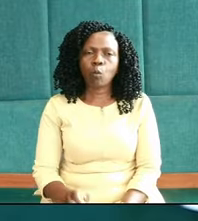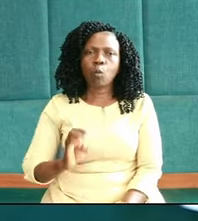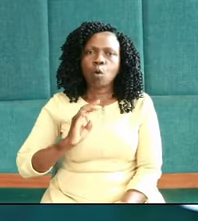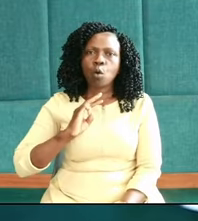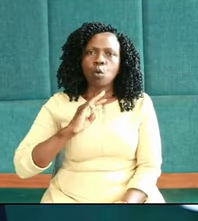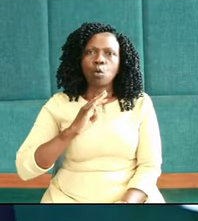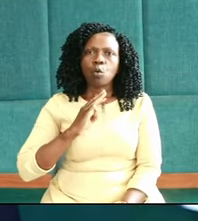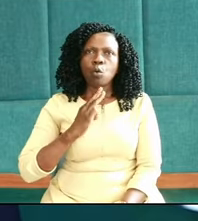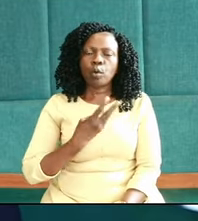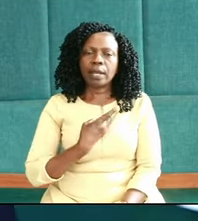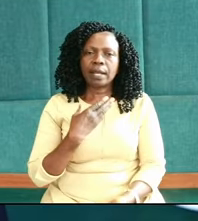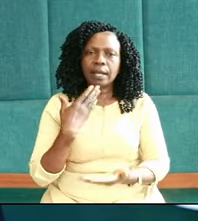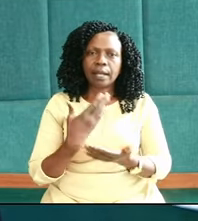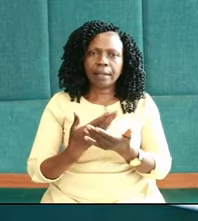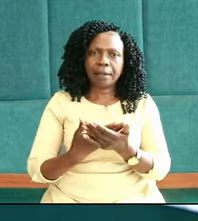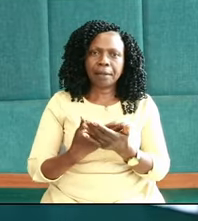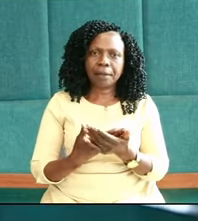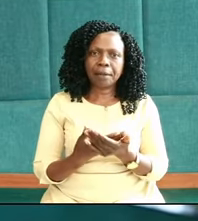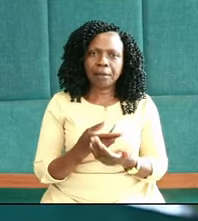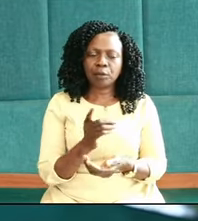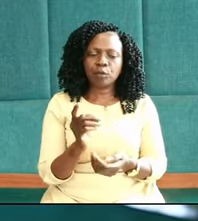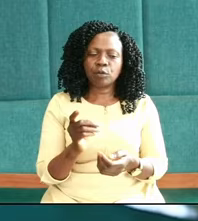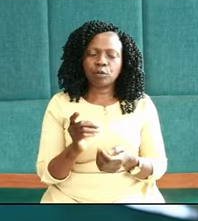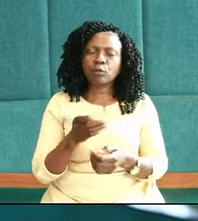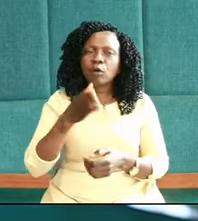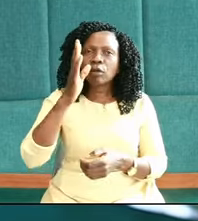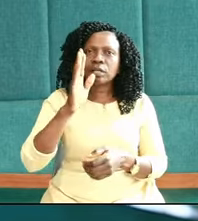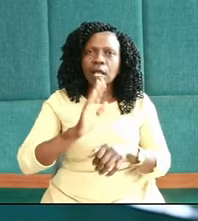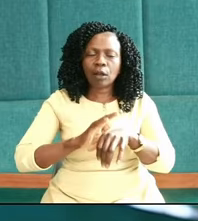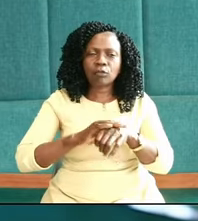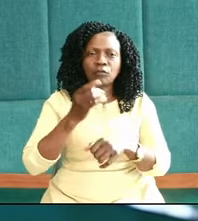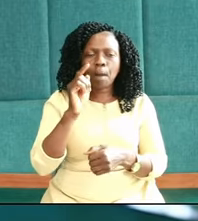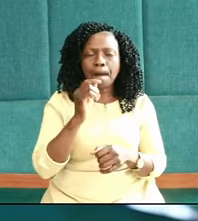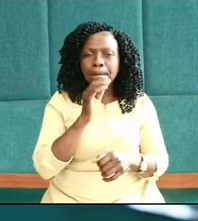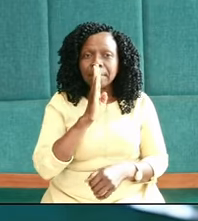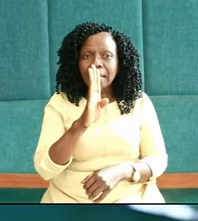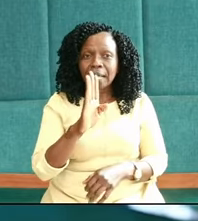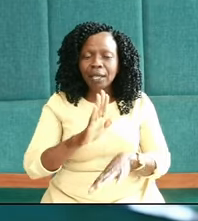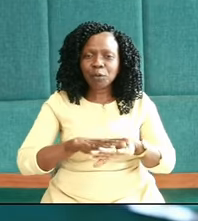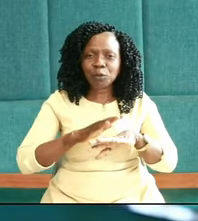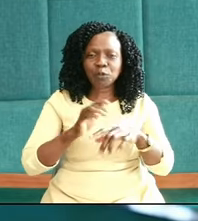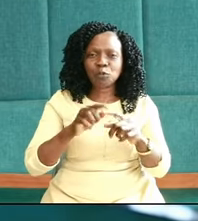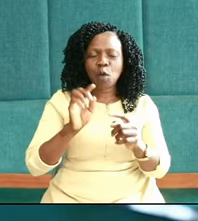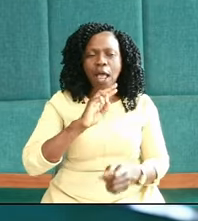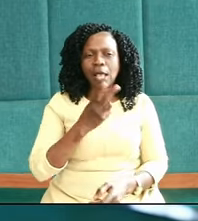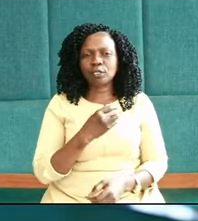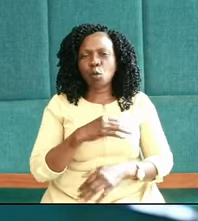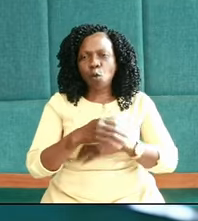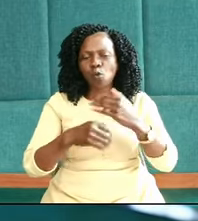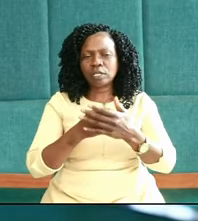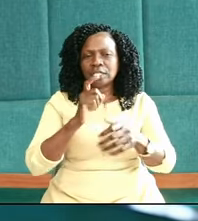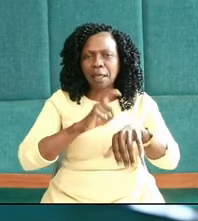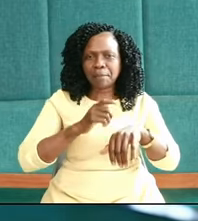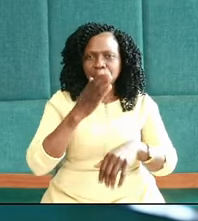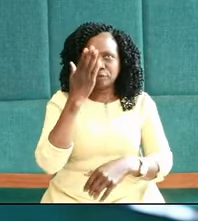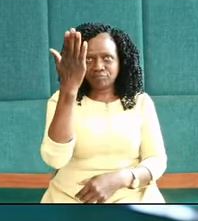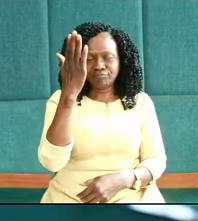We thank the Lord for being so good to us. All the time, He has been